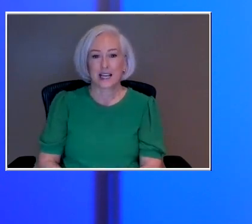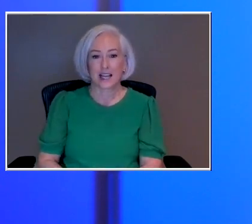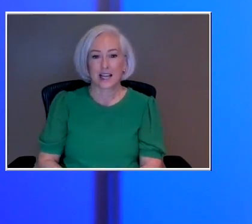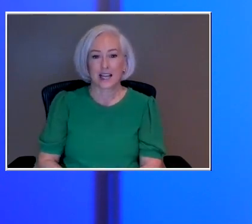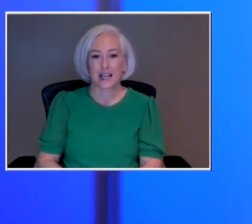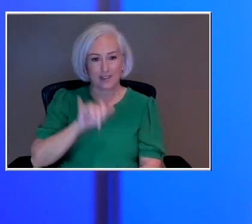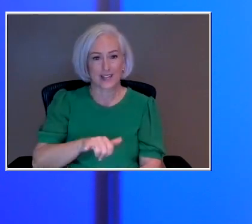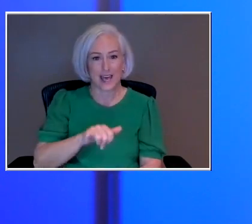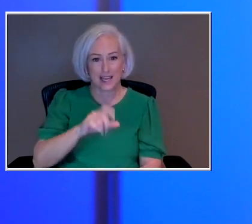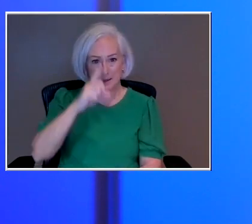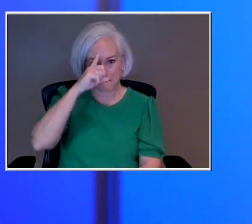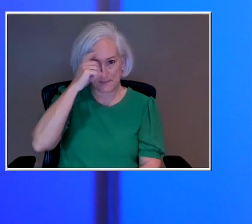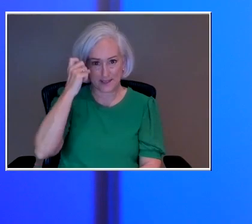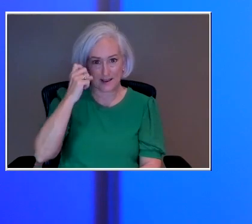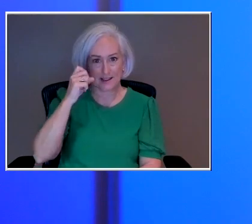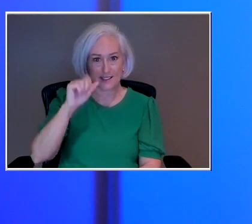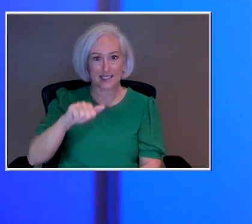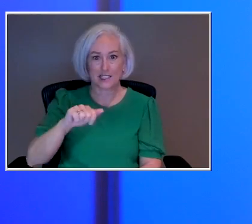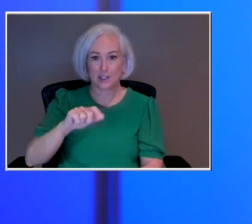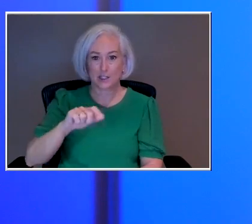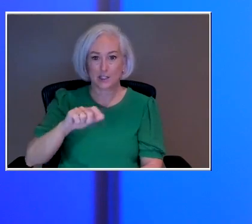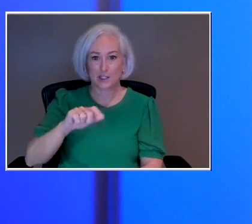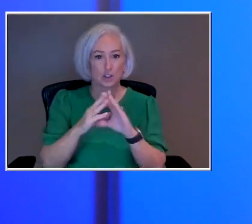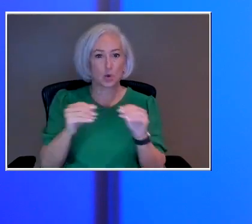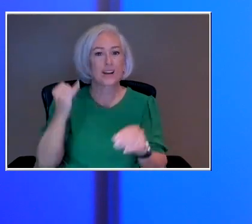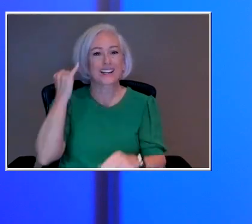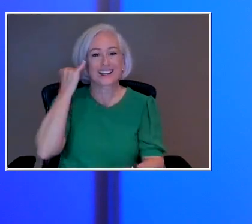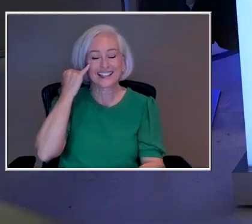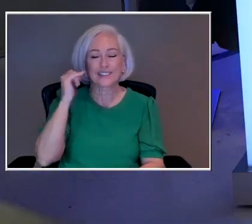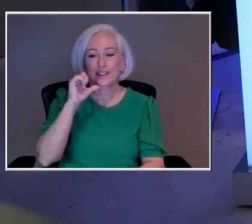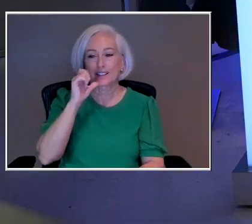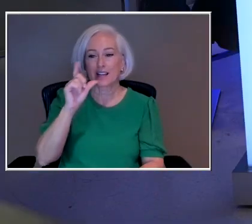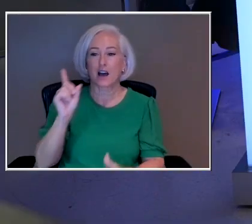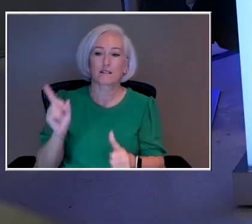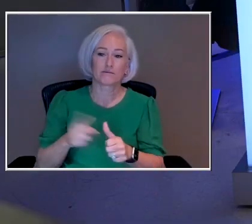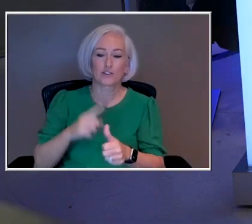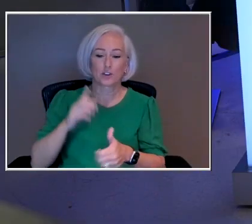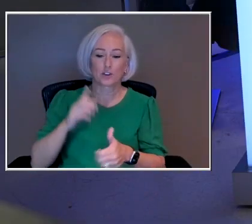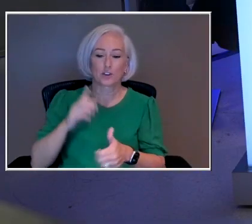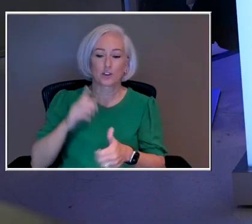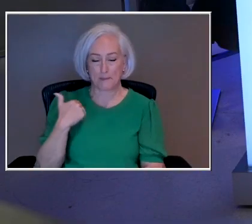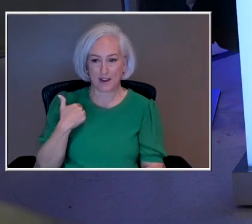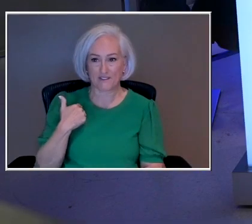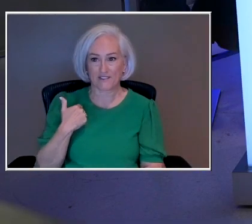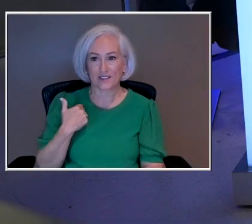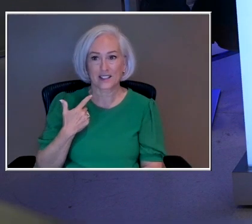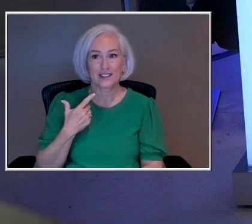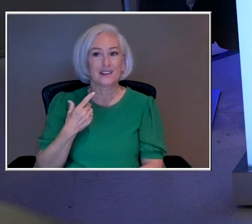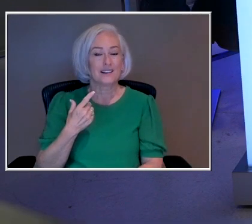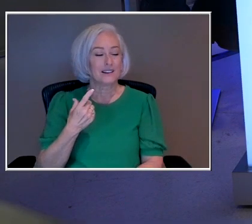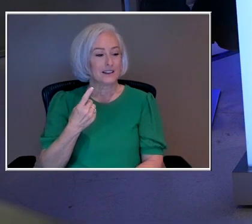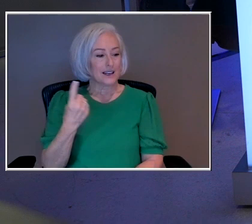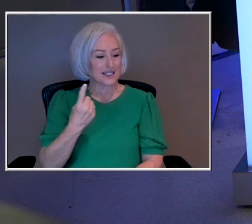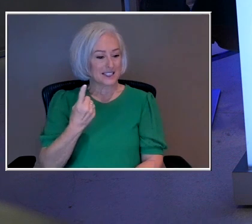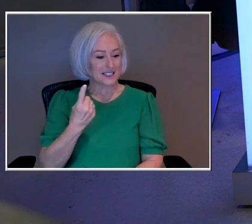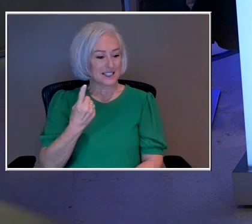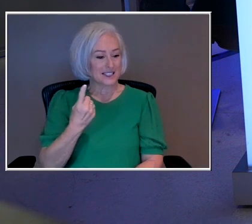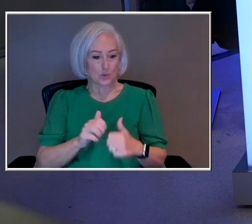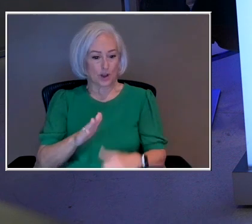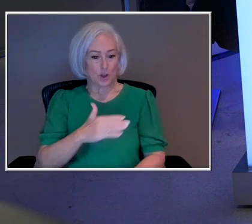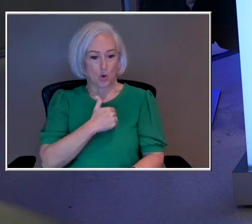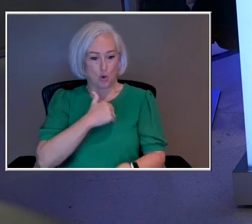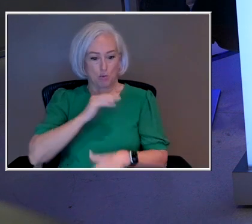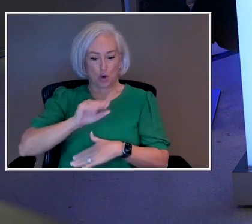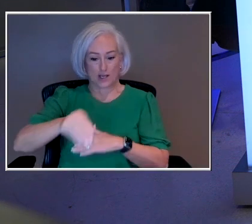this would be a whole different story had I not had that initial mammogram. Well, and of course, something happens to your breast implant, you went back